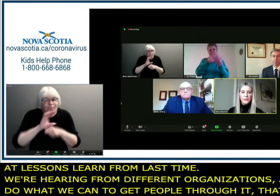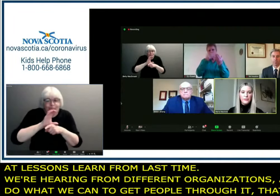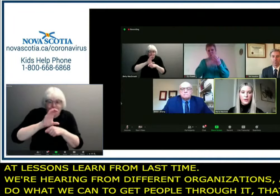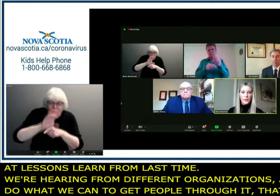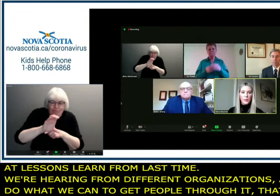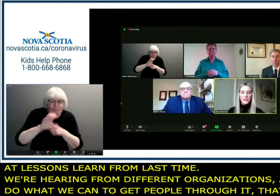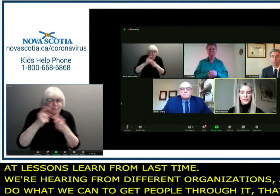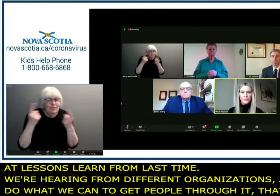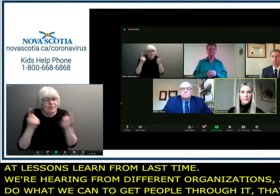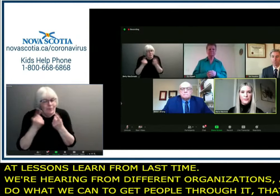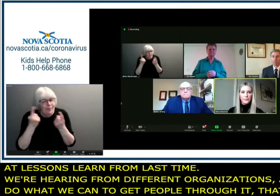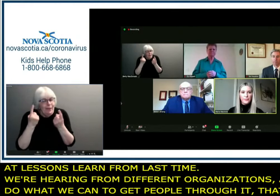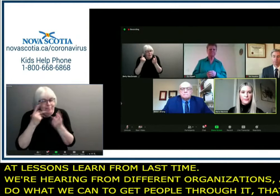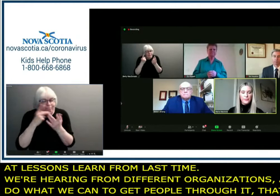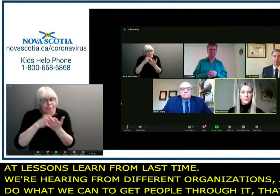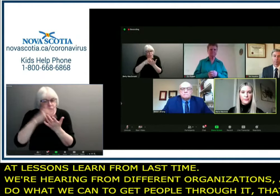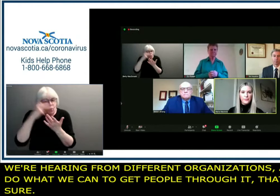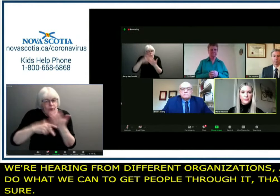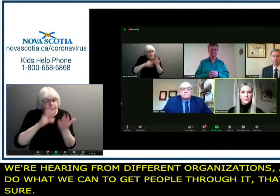Chelsea, do you have a follow-up question?